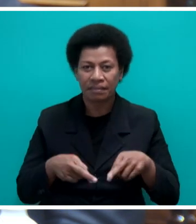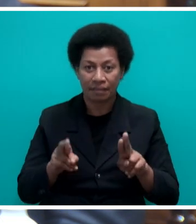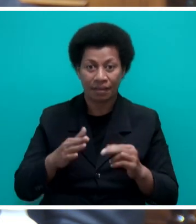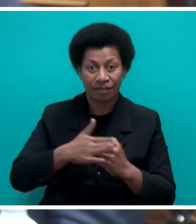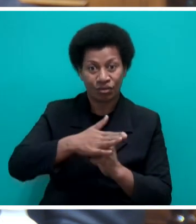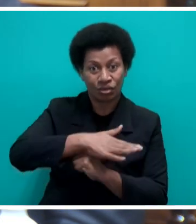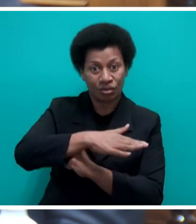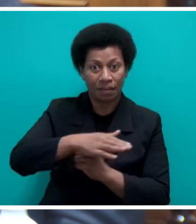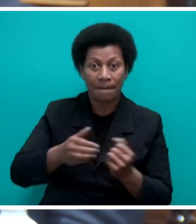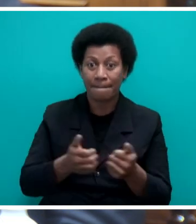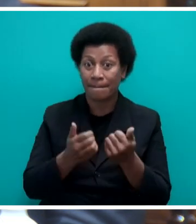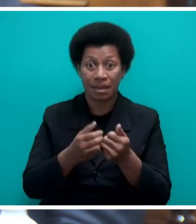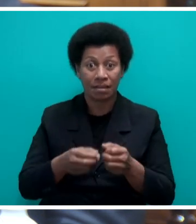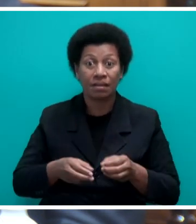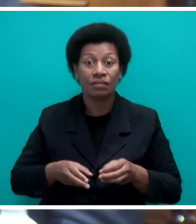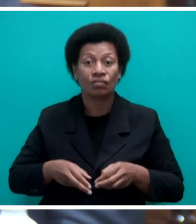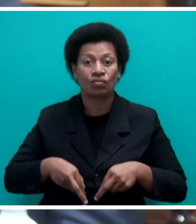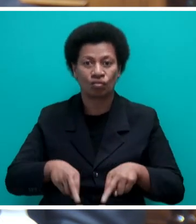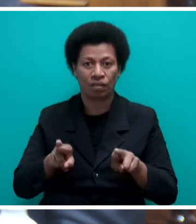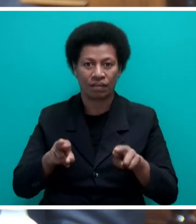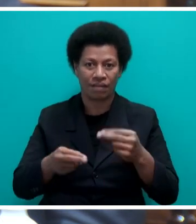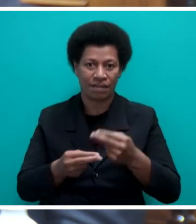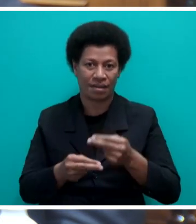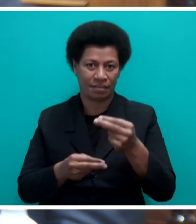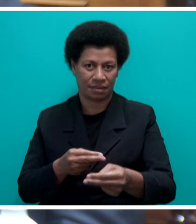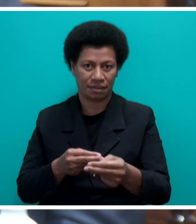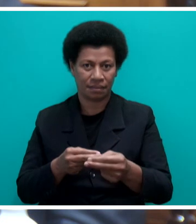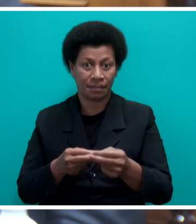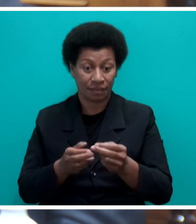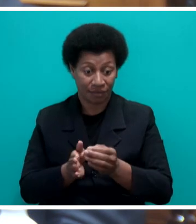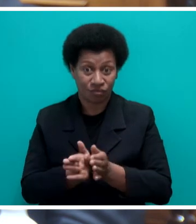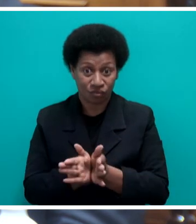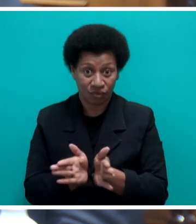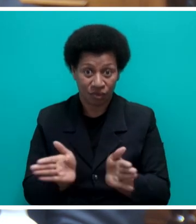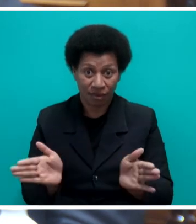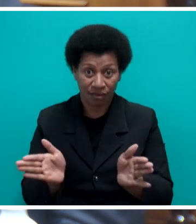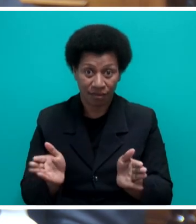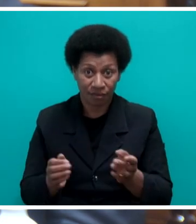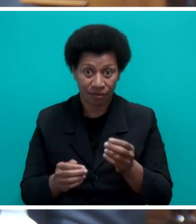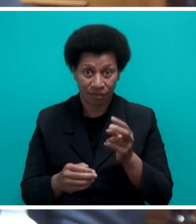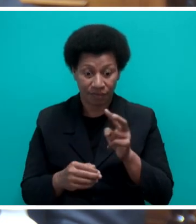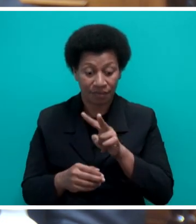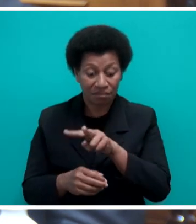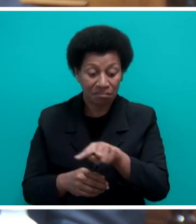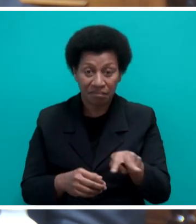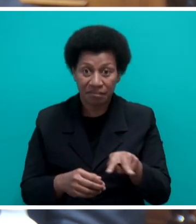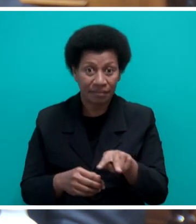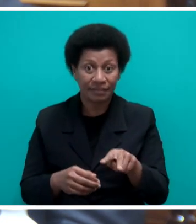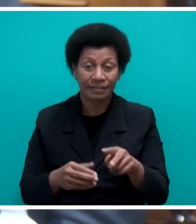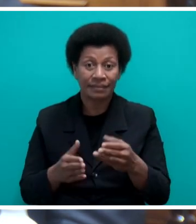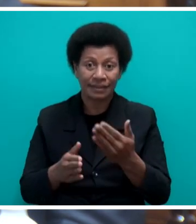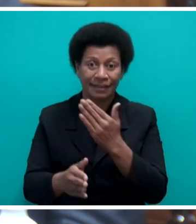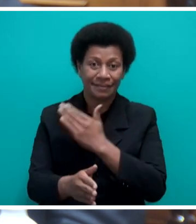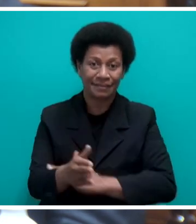roads across the farm areas. In tandem with the overseeing of the repairs of the cane access road, this government, Madam